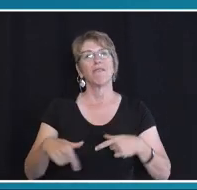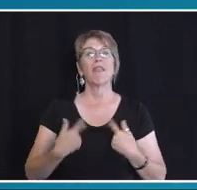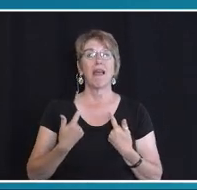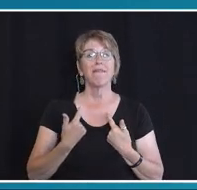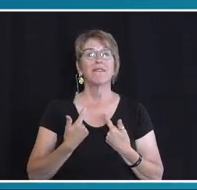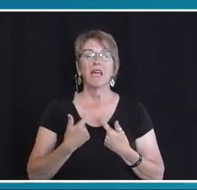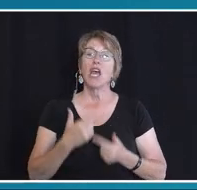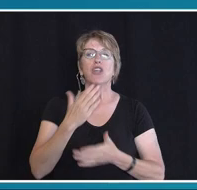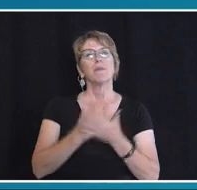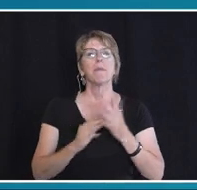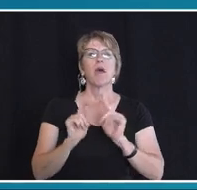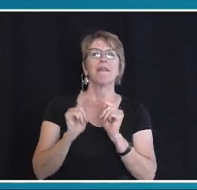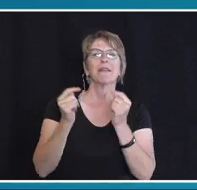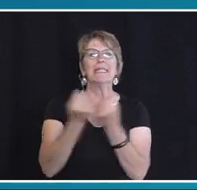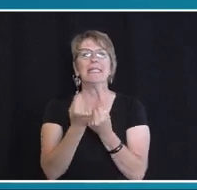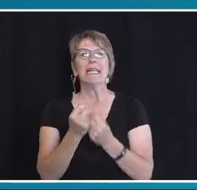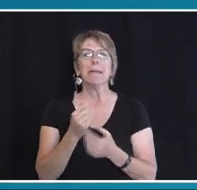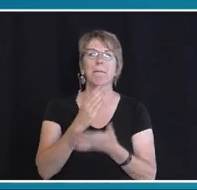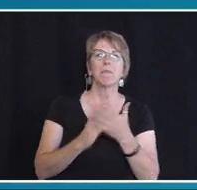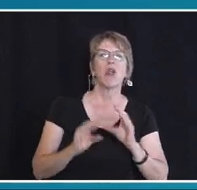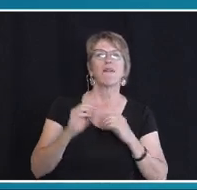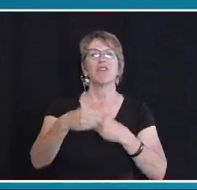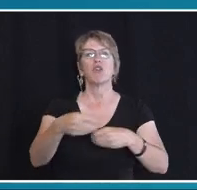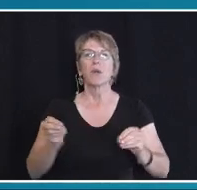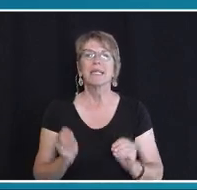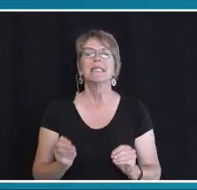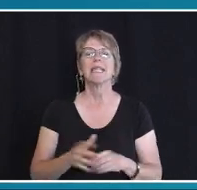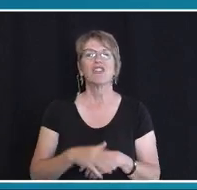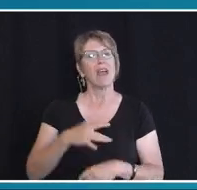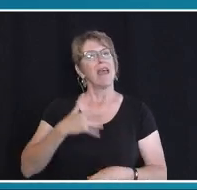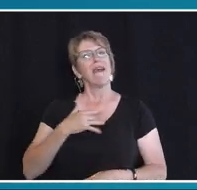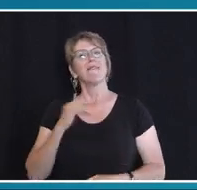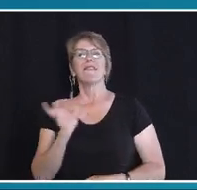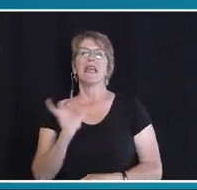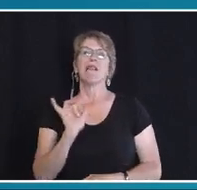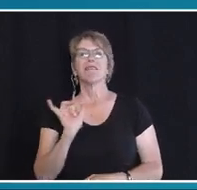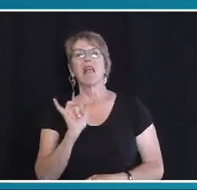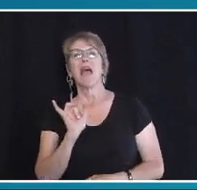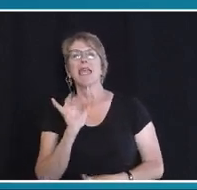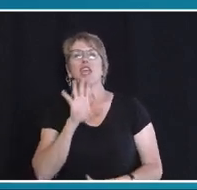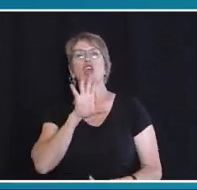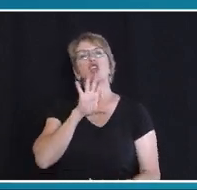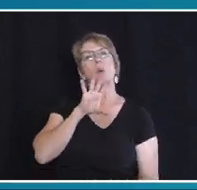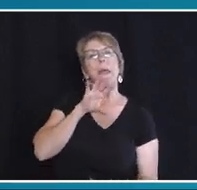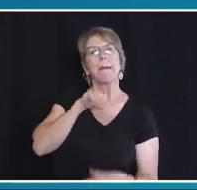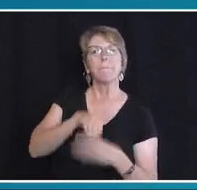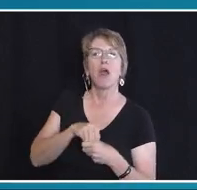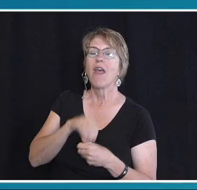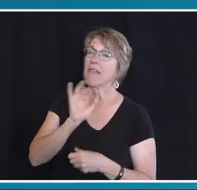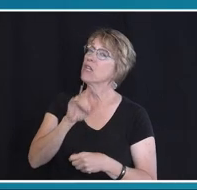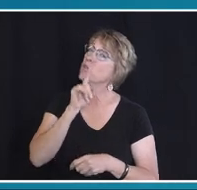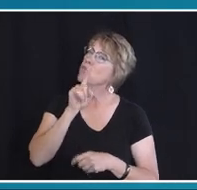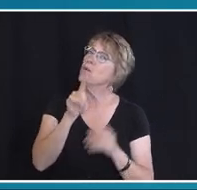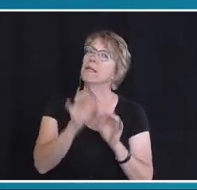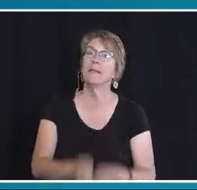To be a part of a team, be a part of an organization, and feel like you're a part of something is huge.